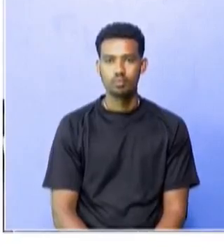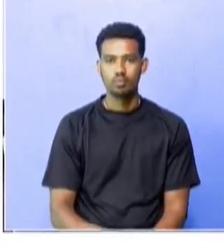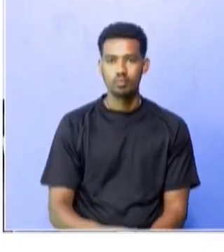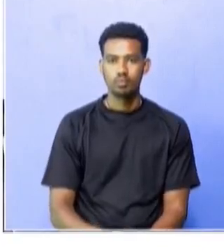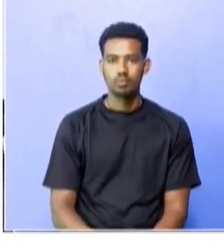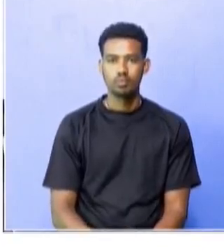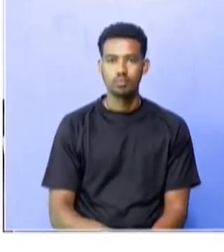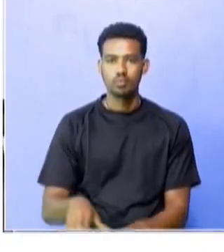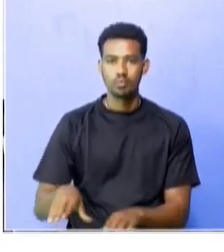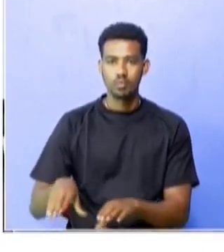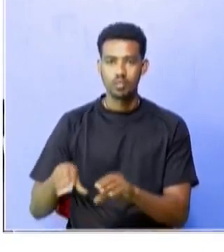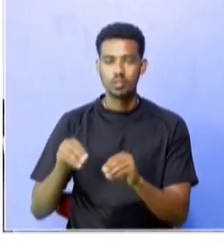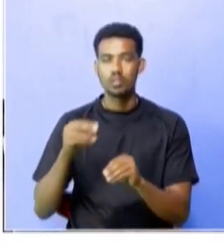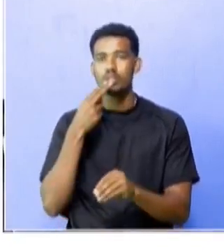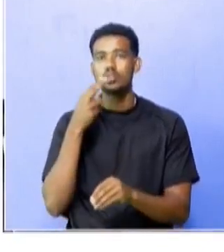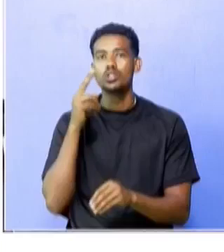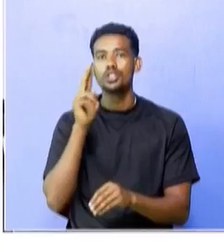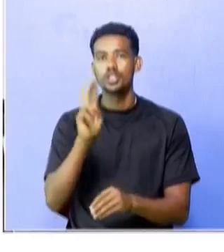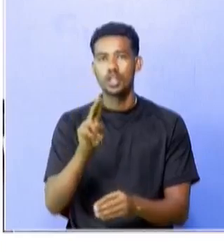Students, here is your instruction.